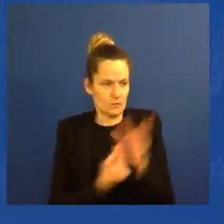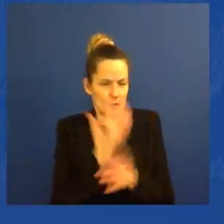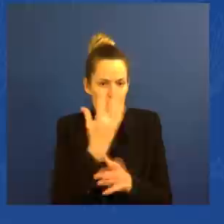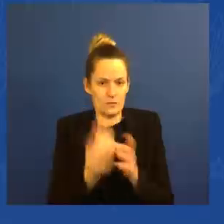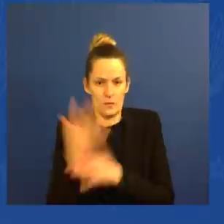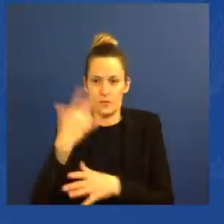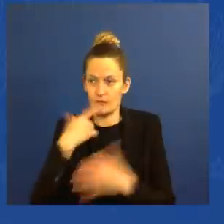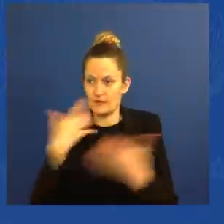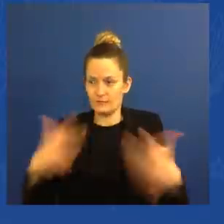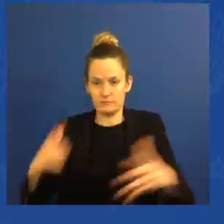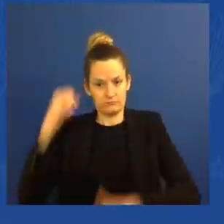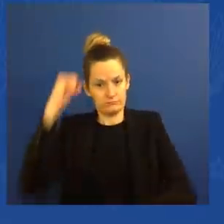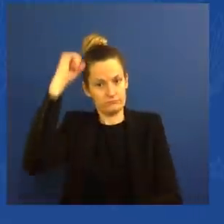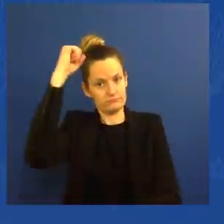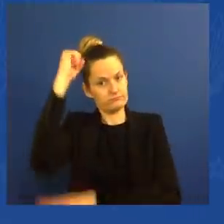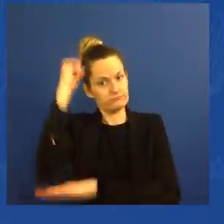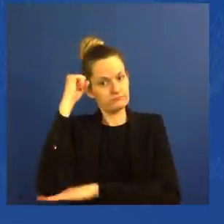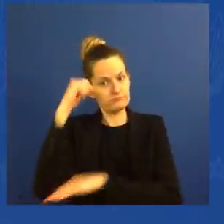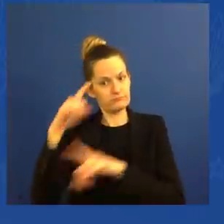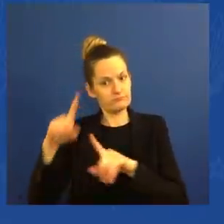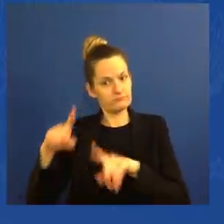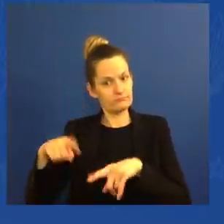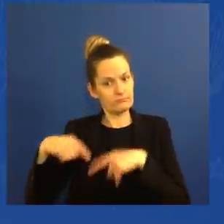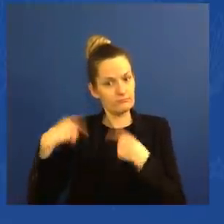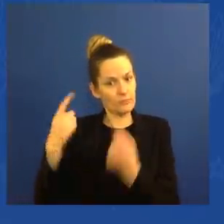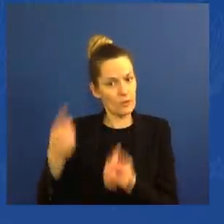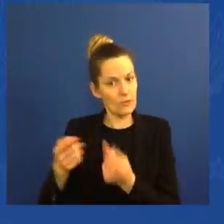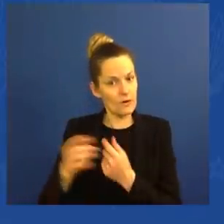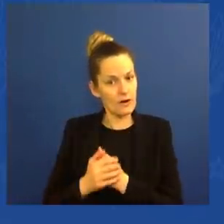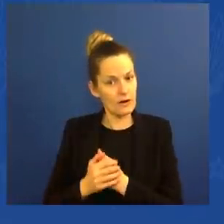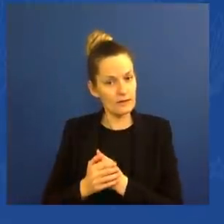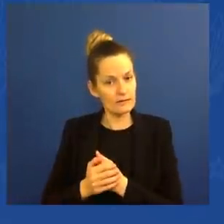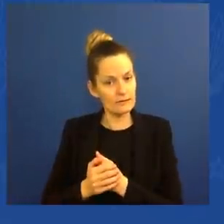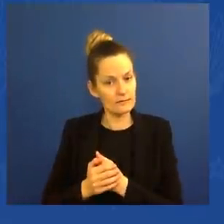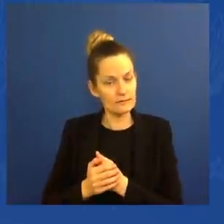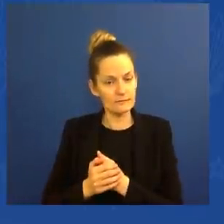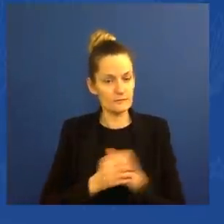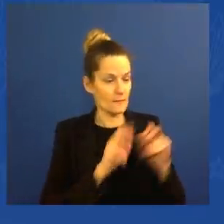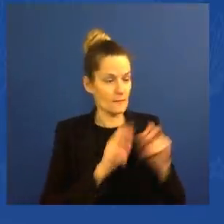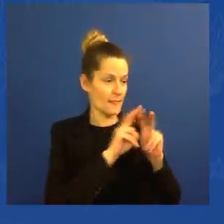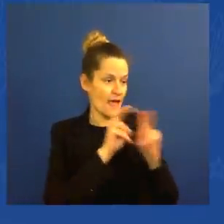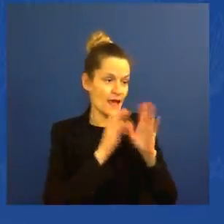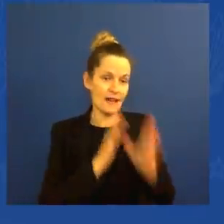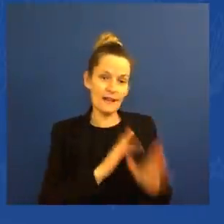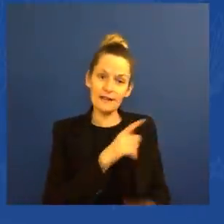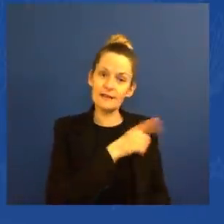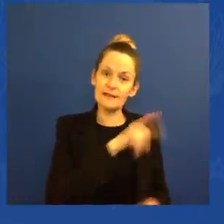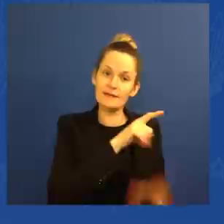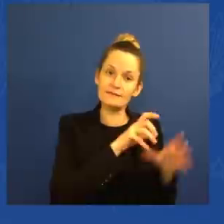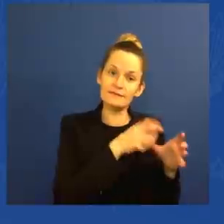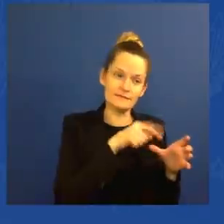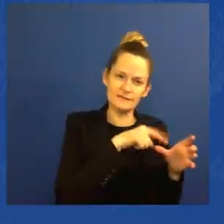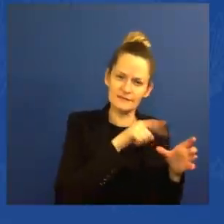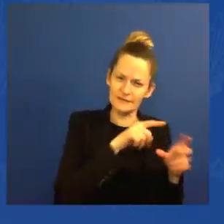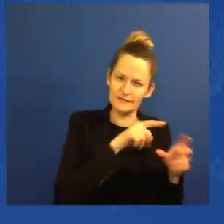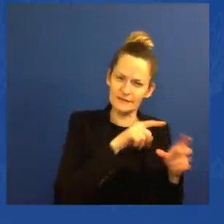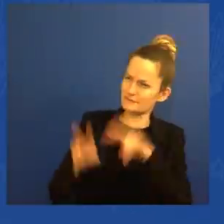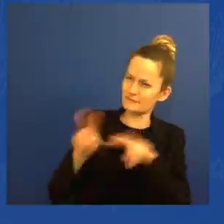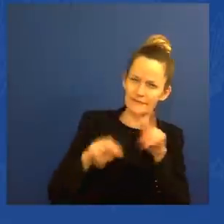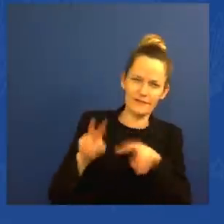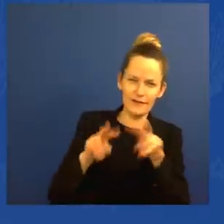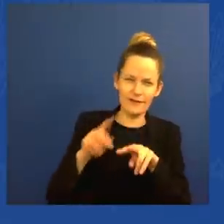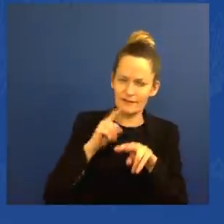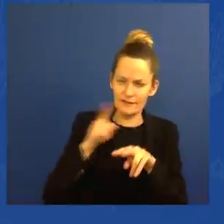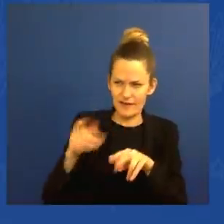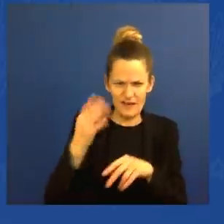estimated that because of the rescue plan, 4 million more jobs were created. And unemployment is lower by 2% than it